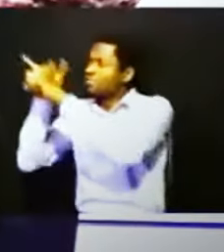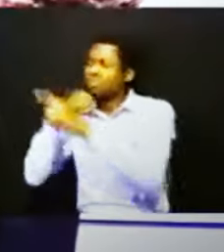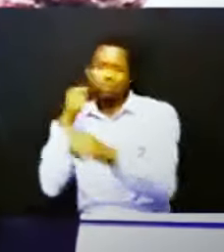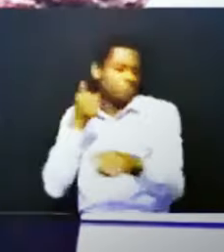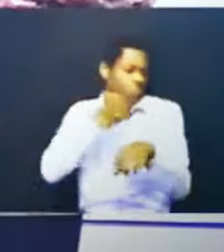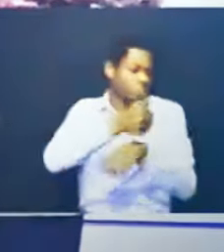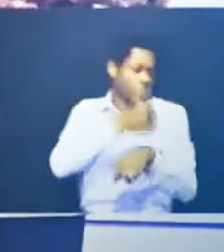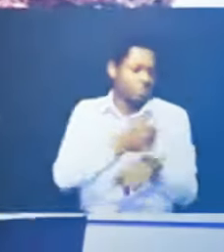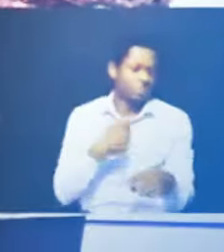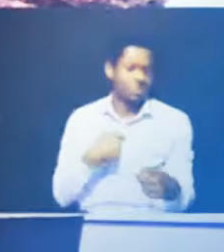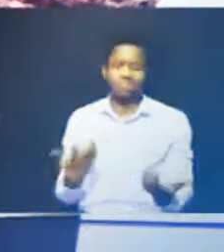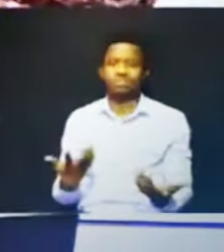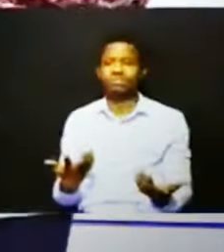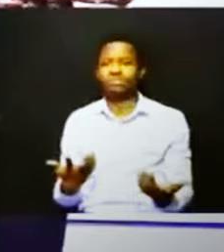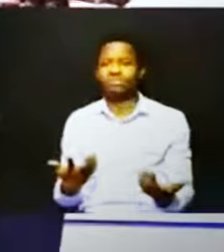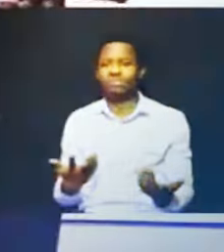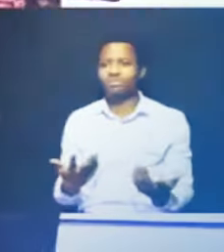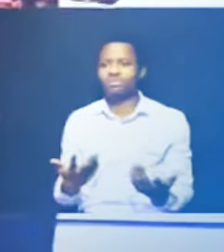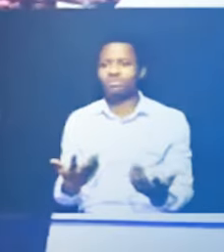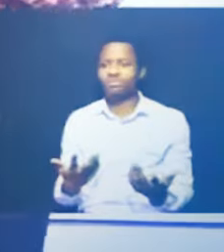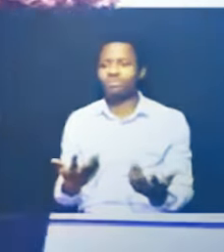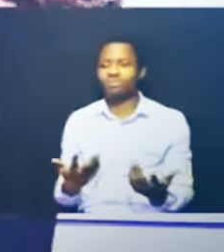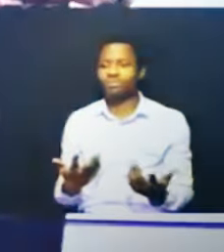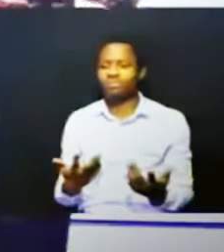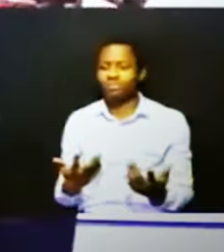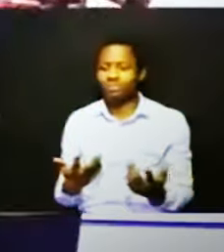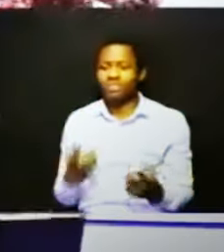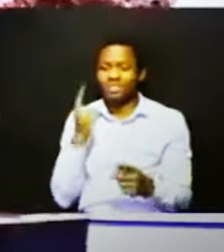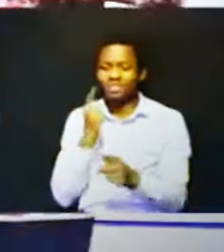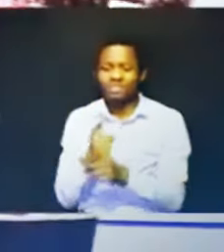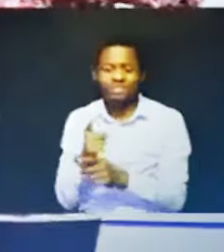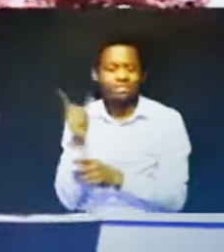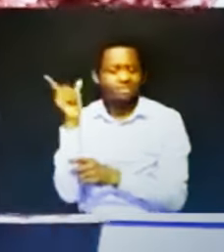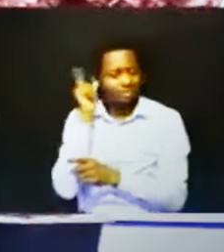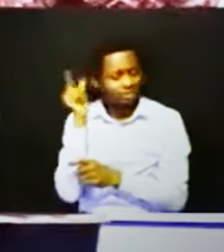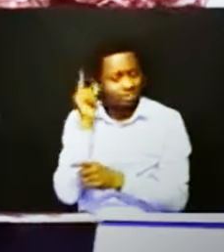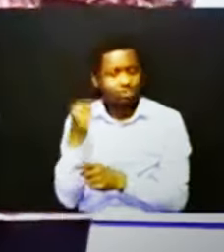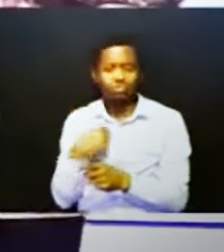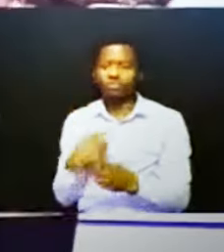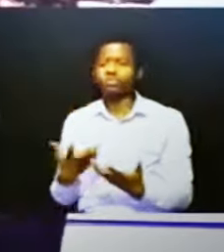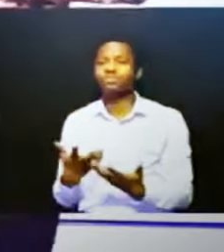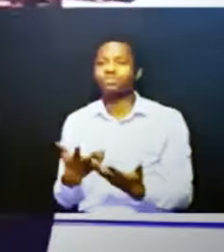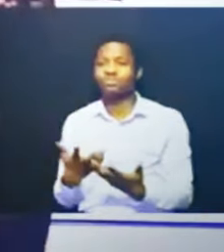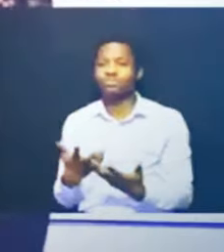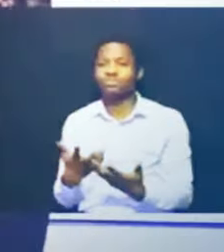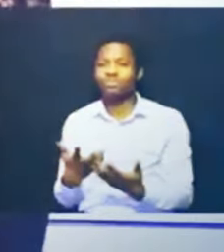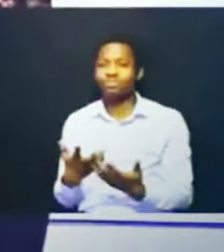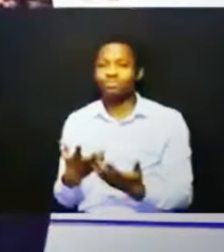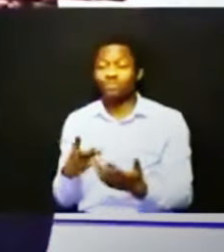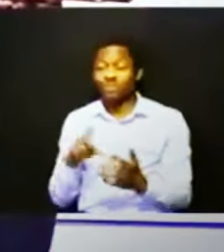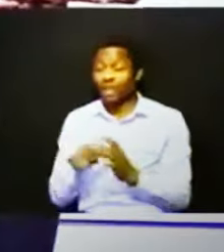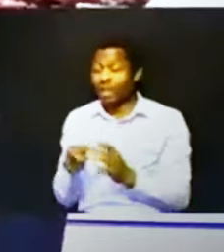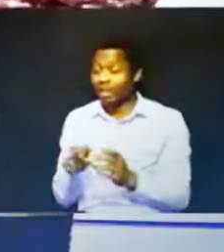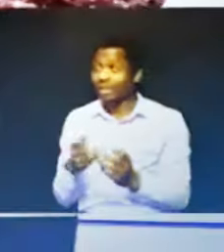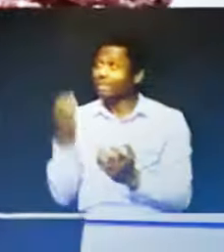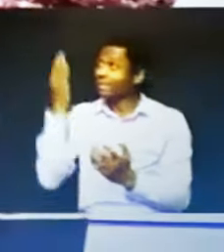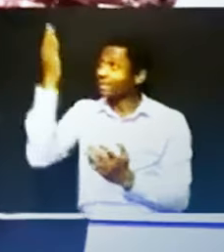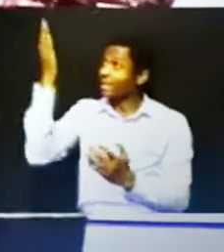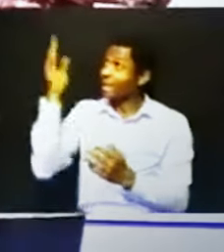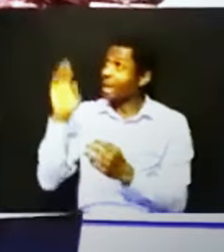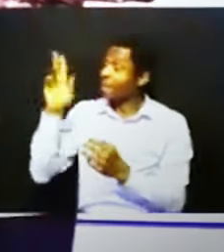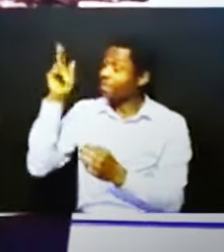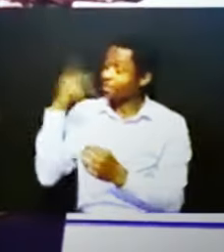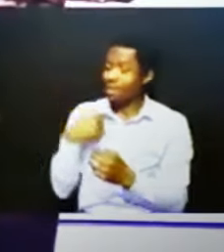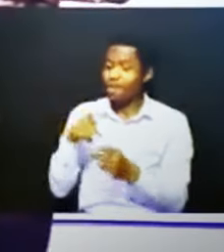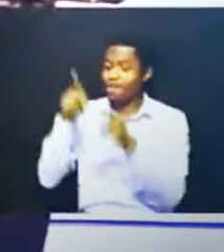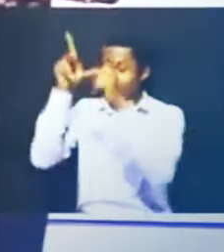odi odi ne mebe ham. There be asunko ana obeye amame." There the upright can establish their innocence